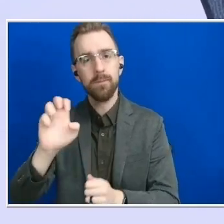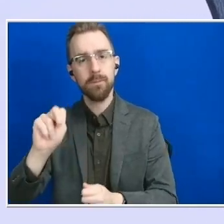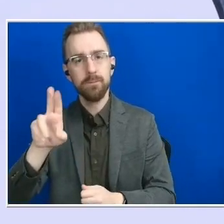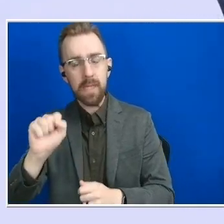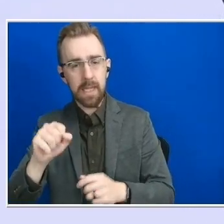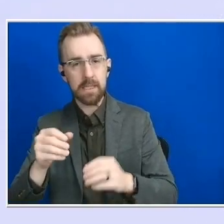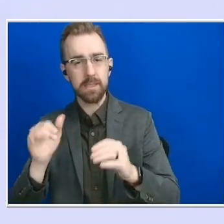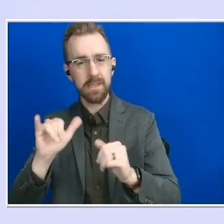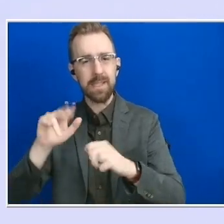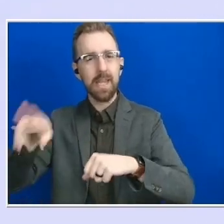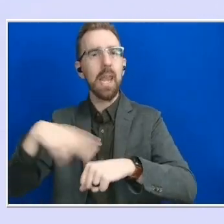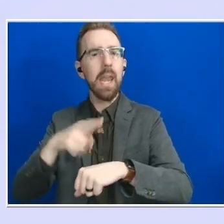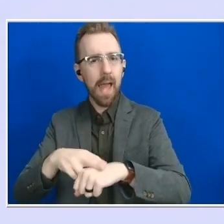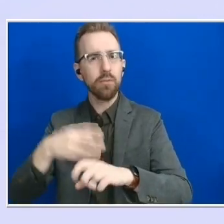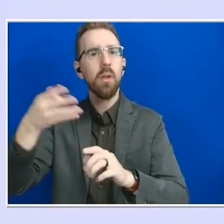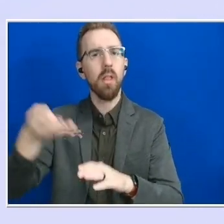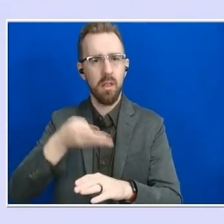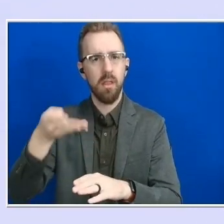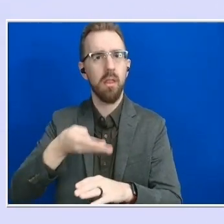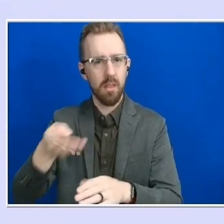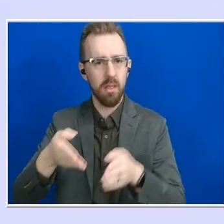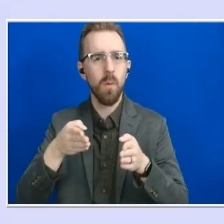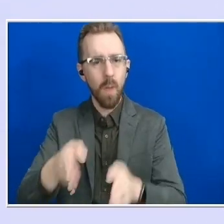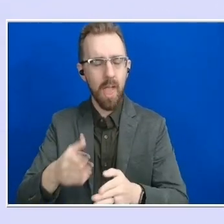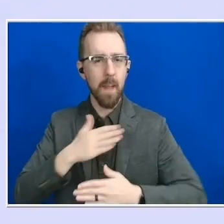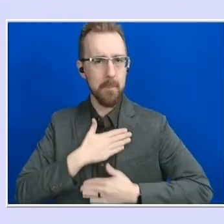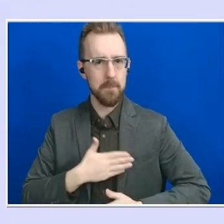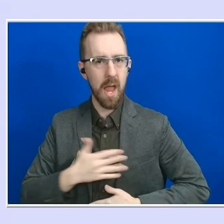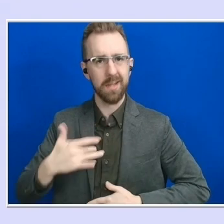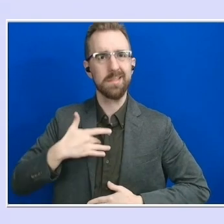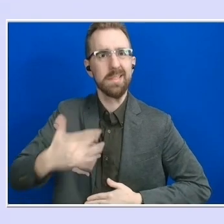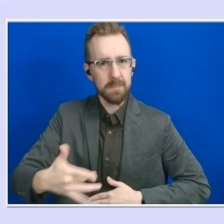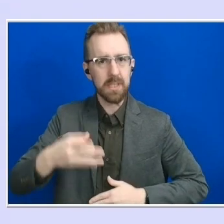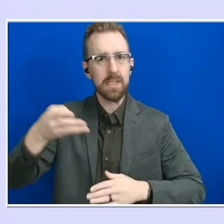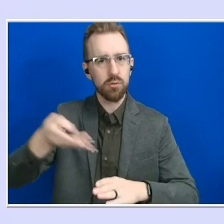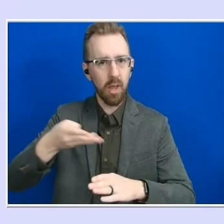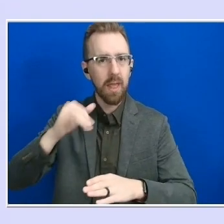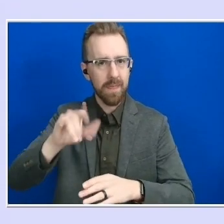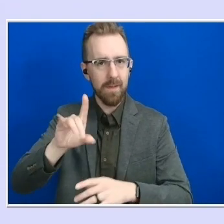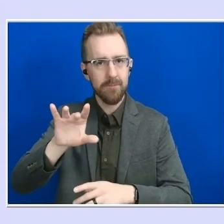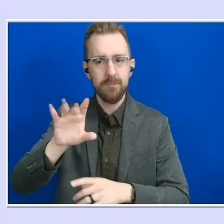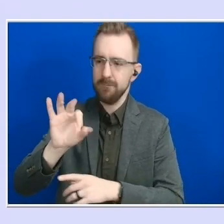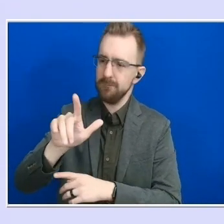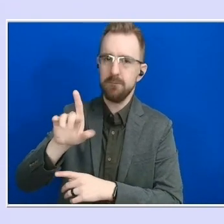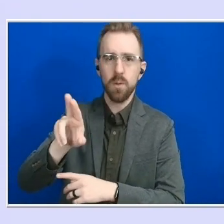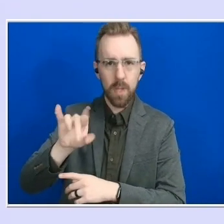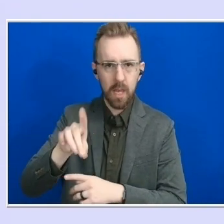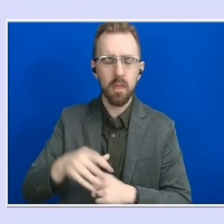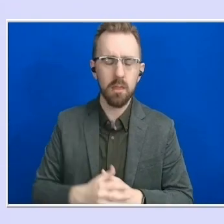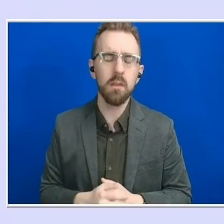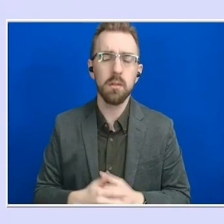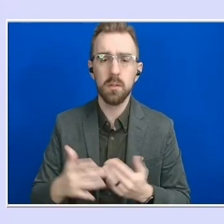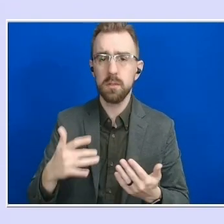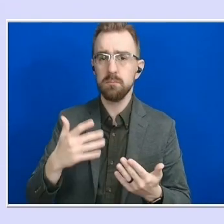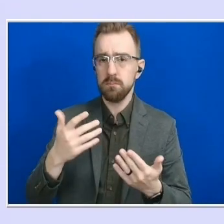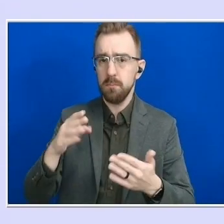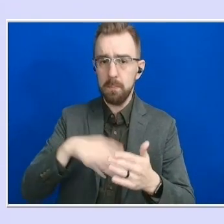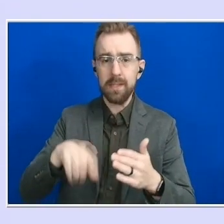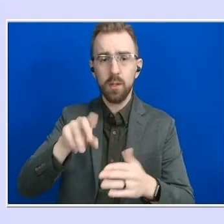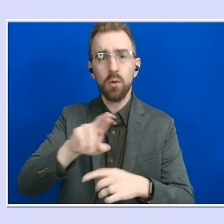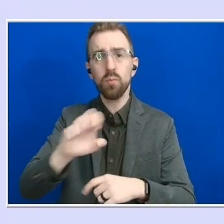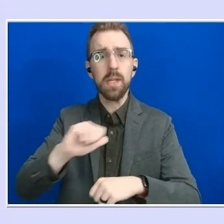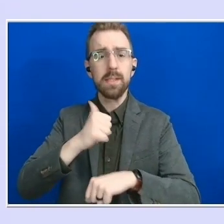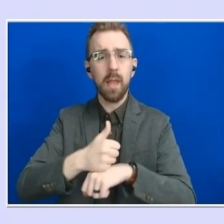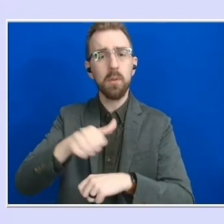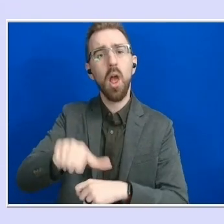natural physiologic mechanism of that fluid resorption. So essentially you are reestablishing another channel for the